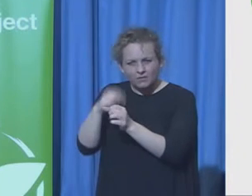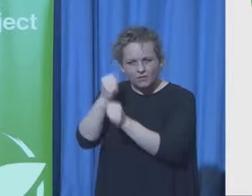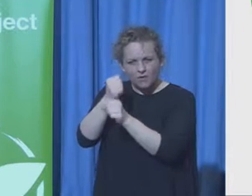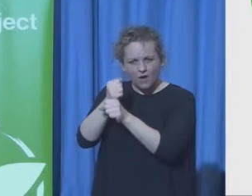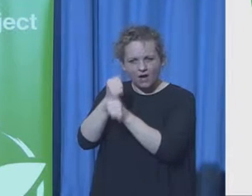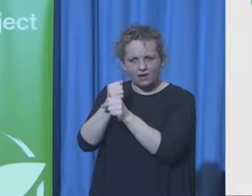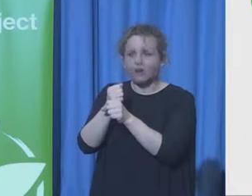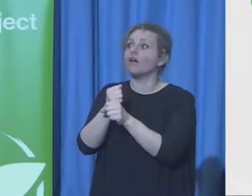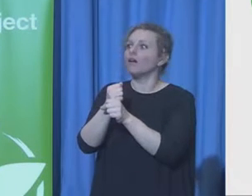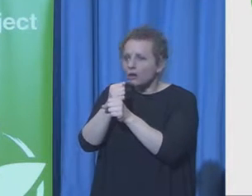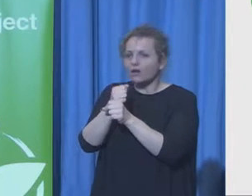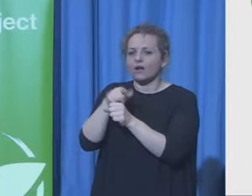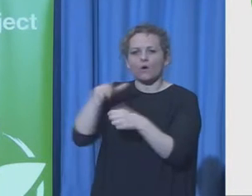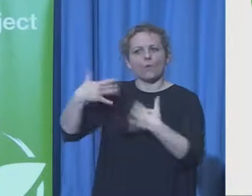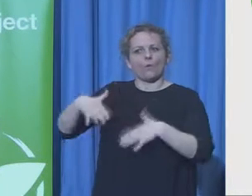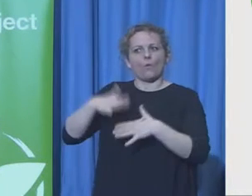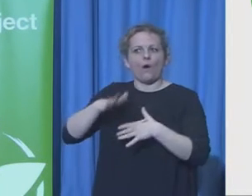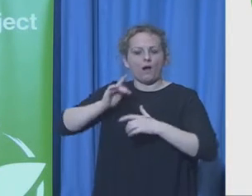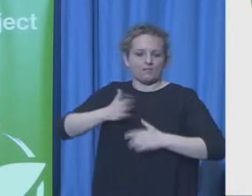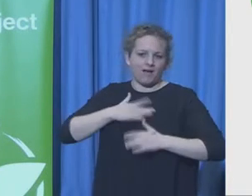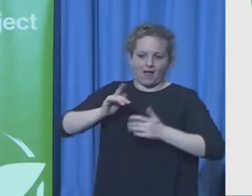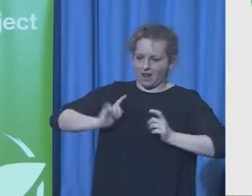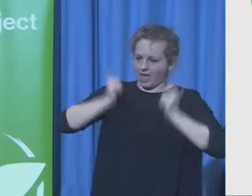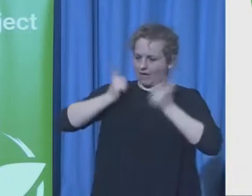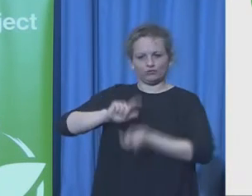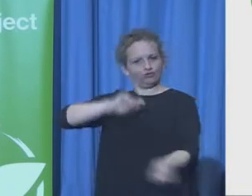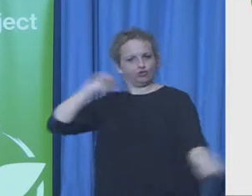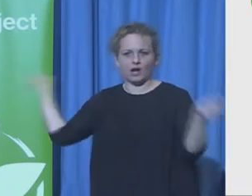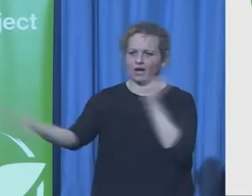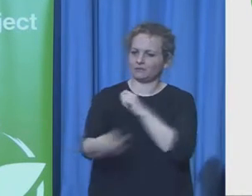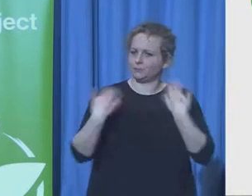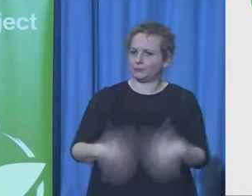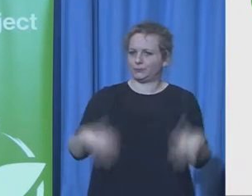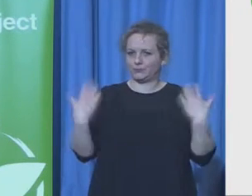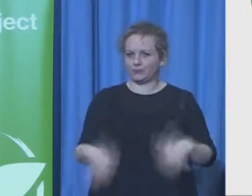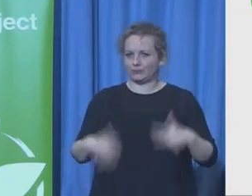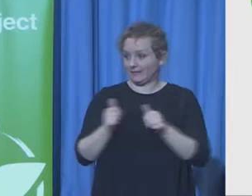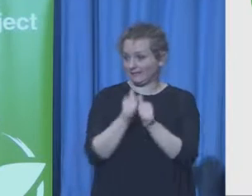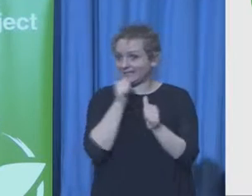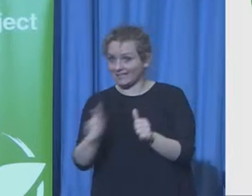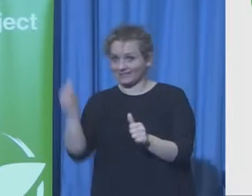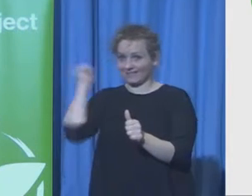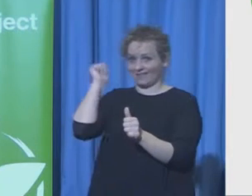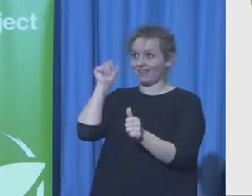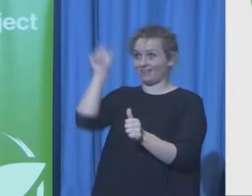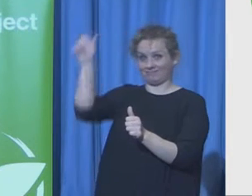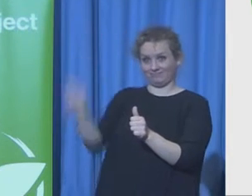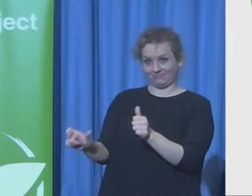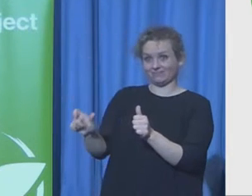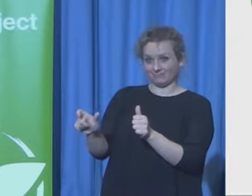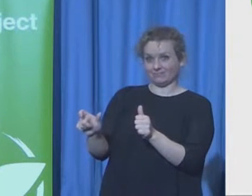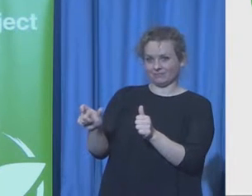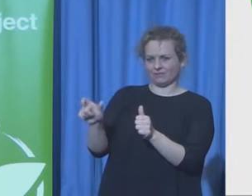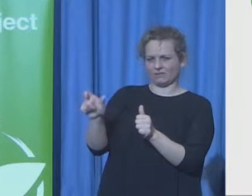And Frank Hoffman, who you met yesterday, who spoke from the stage, is also a participant of the Wellbeing Project.